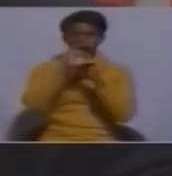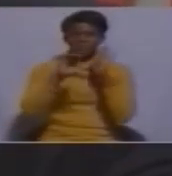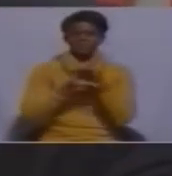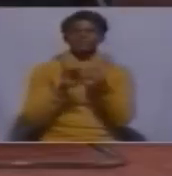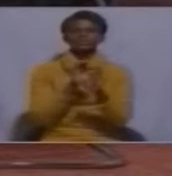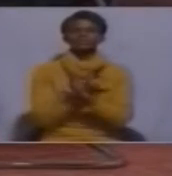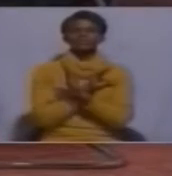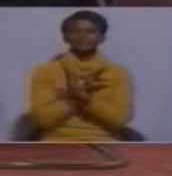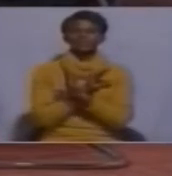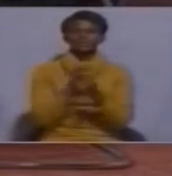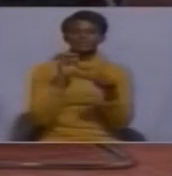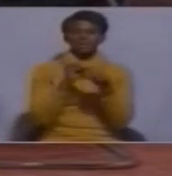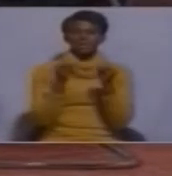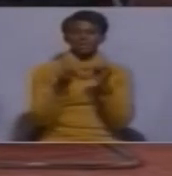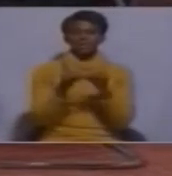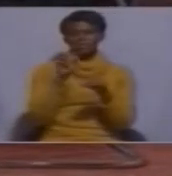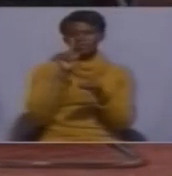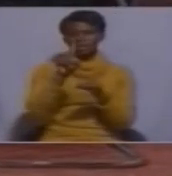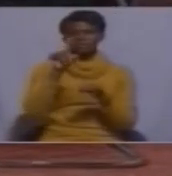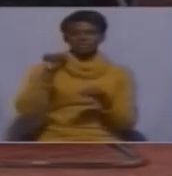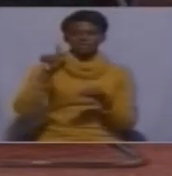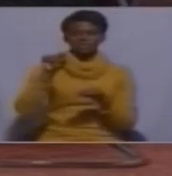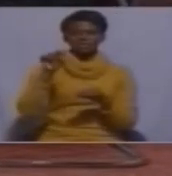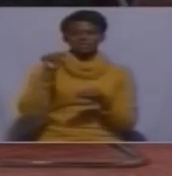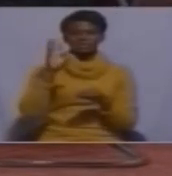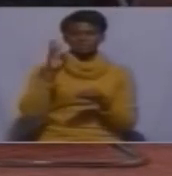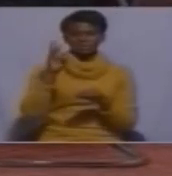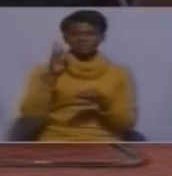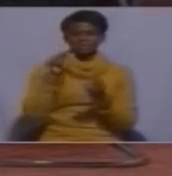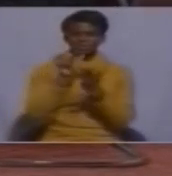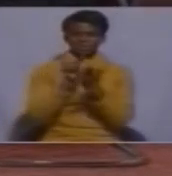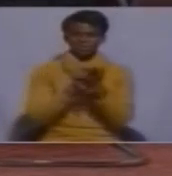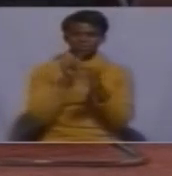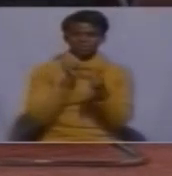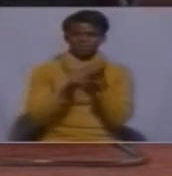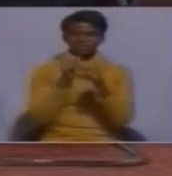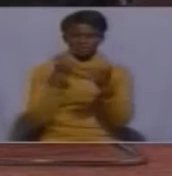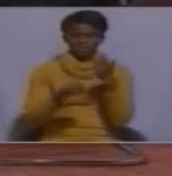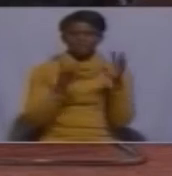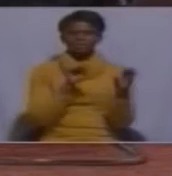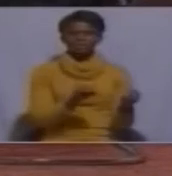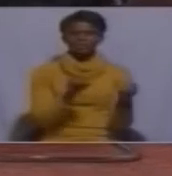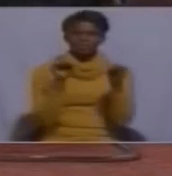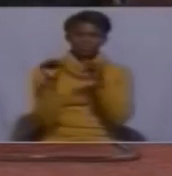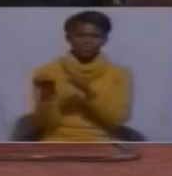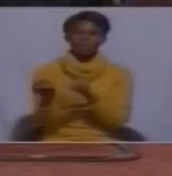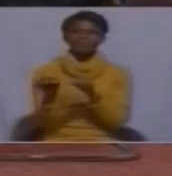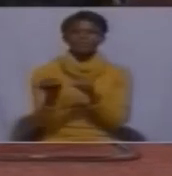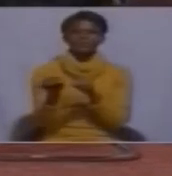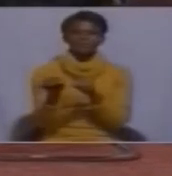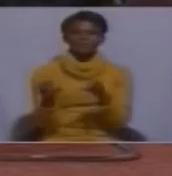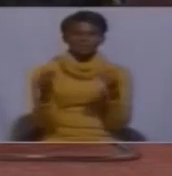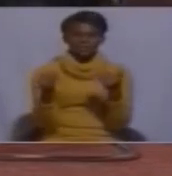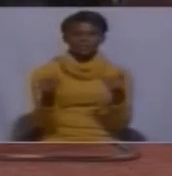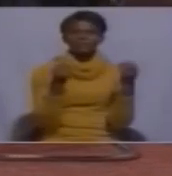Zambia Act number 1 of 2016. This is the act which actually provides for the transitional elements. So